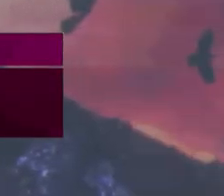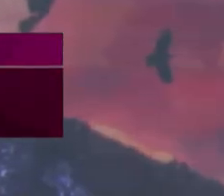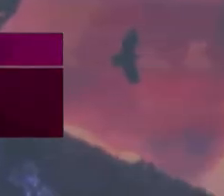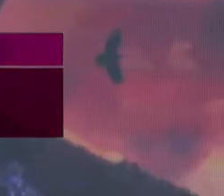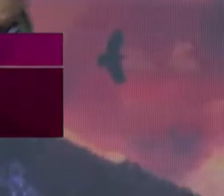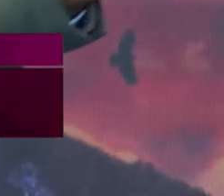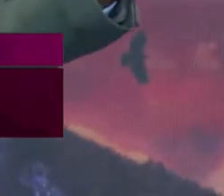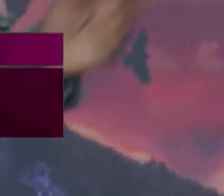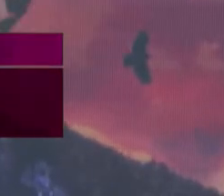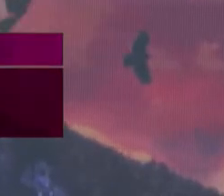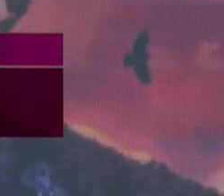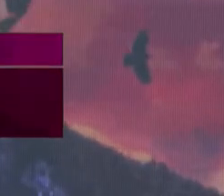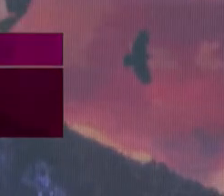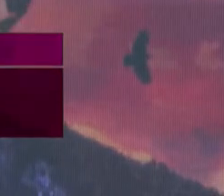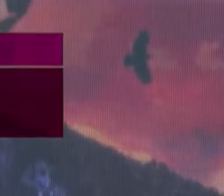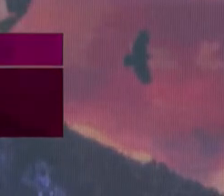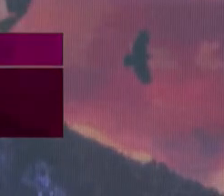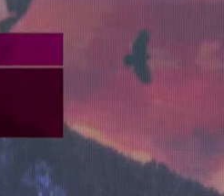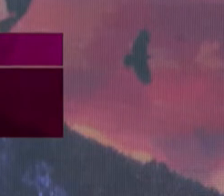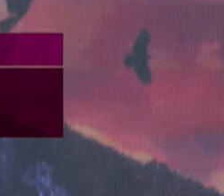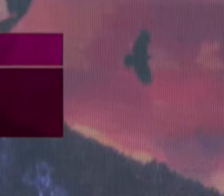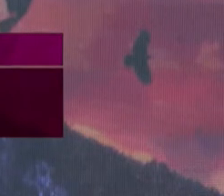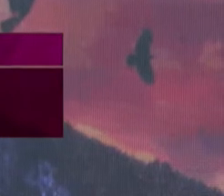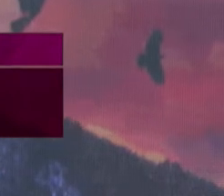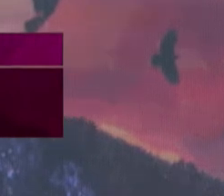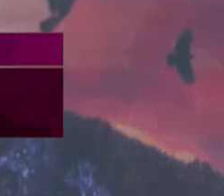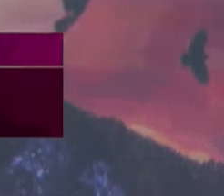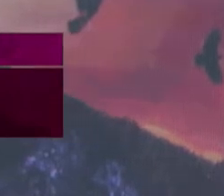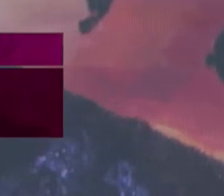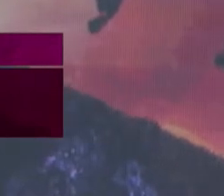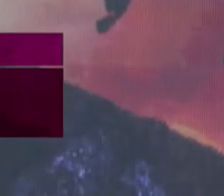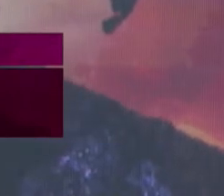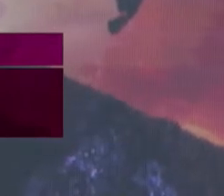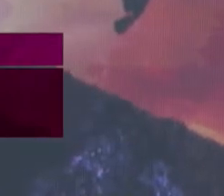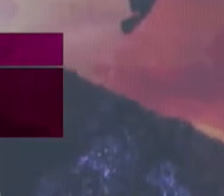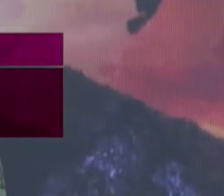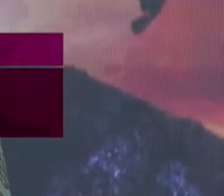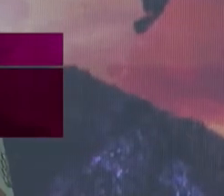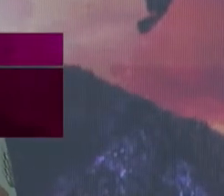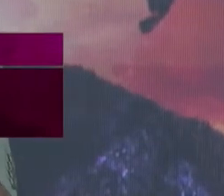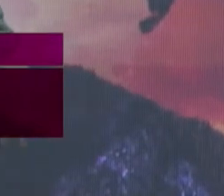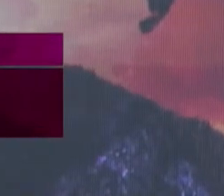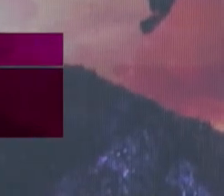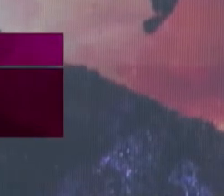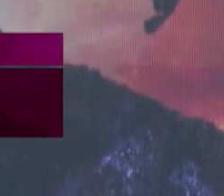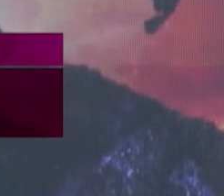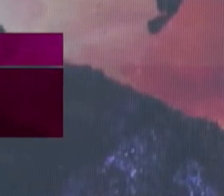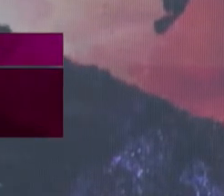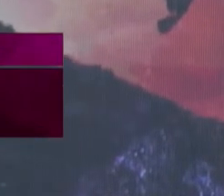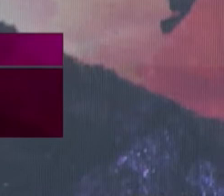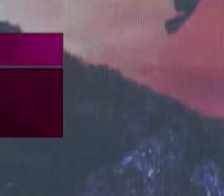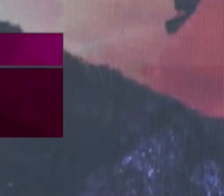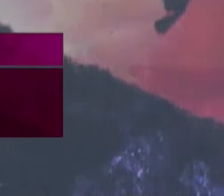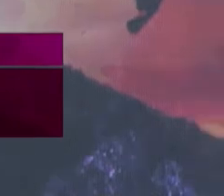the populated universe. The whole of the universe, everywhere.